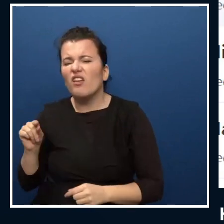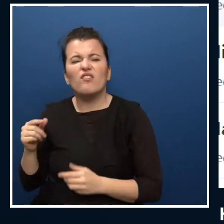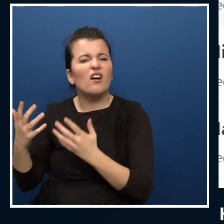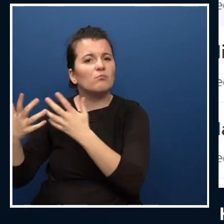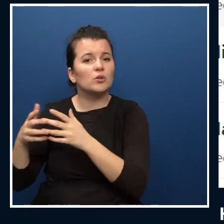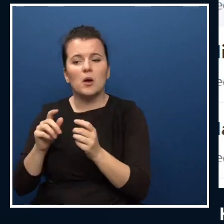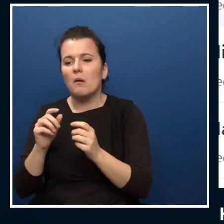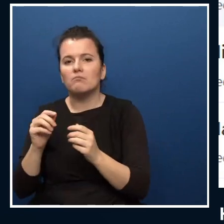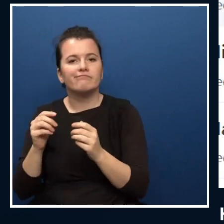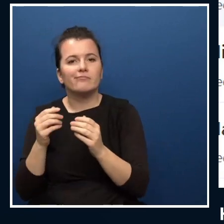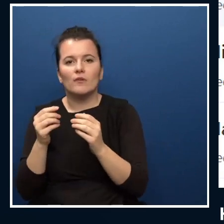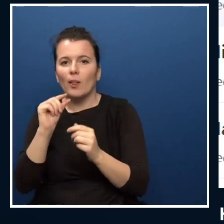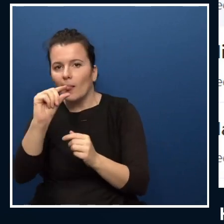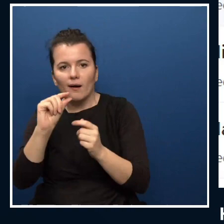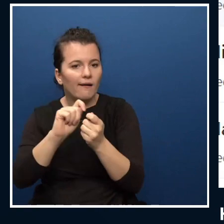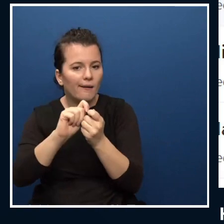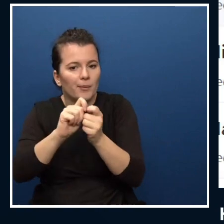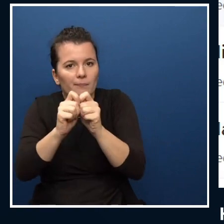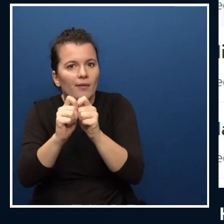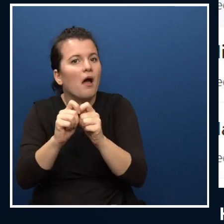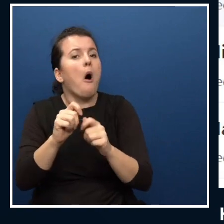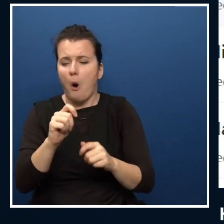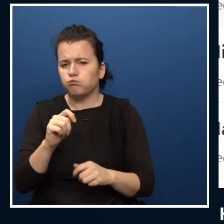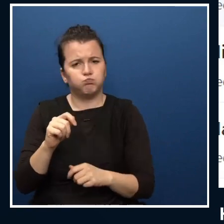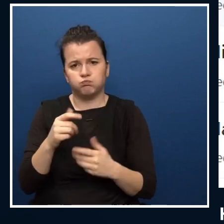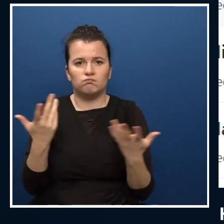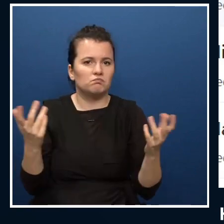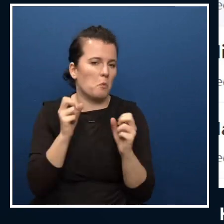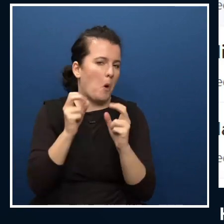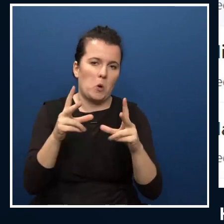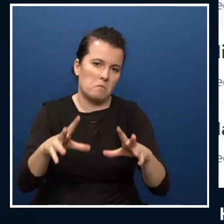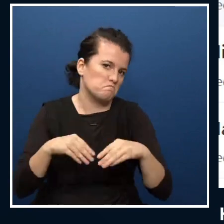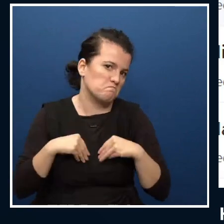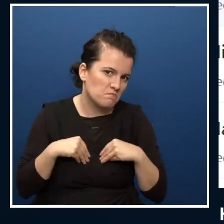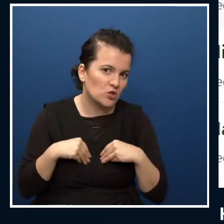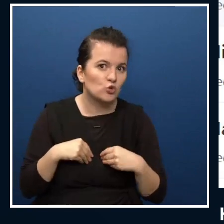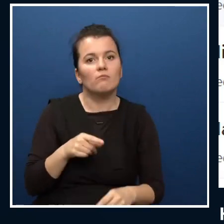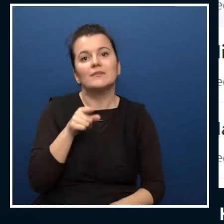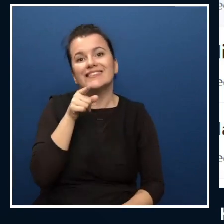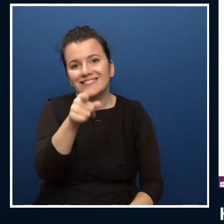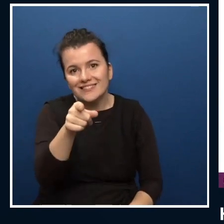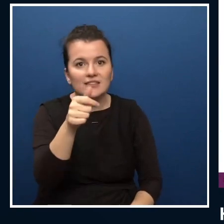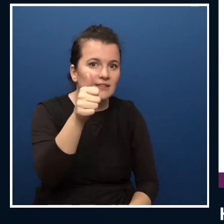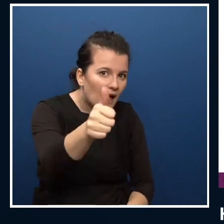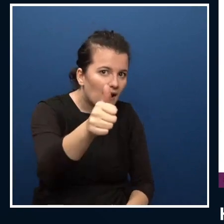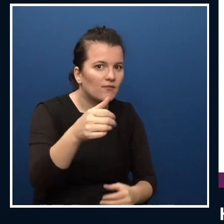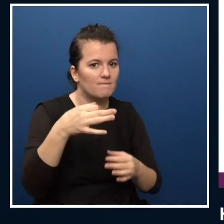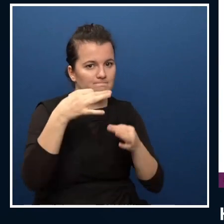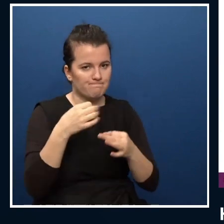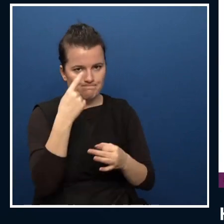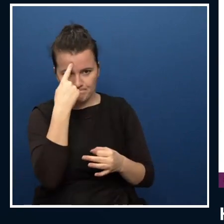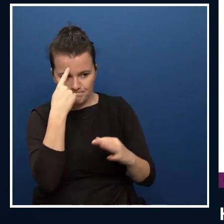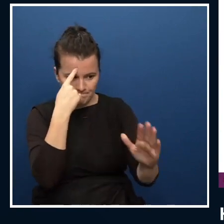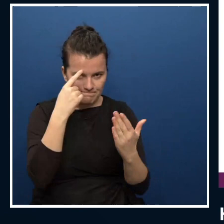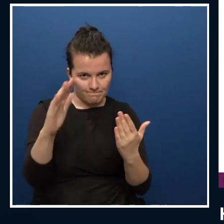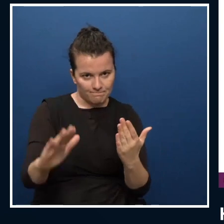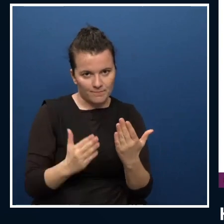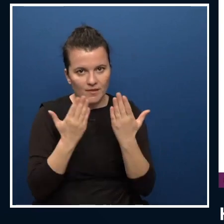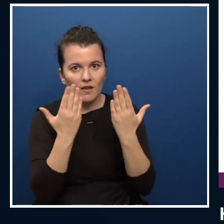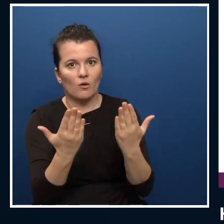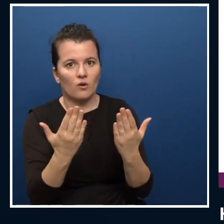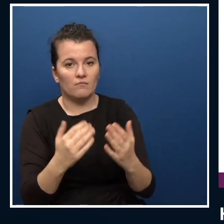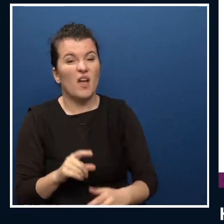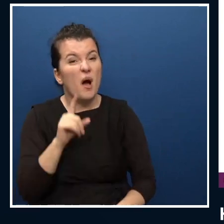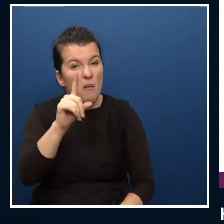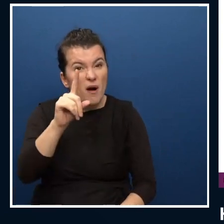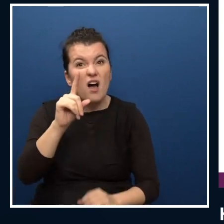a Microsoft thing. So yes and no, use good sense. But think about the immense amount of work here. What a joy this is that